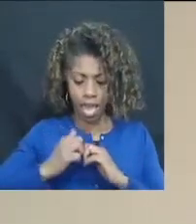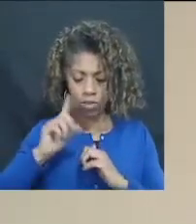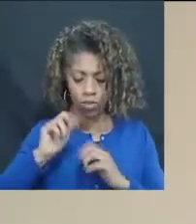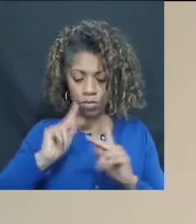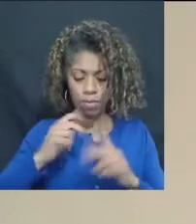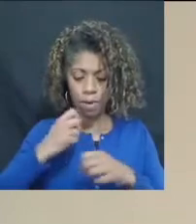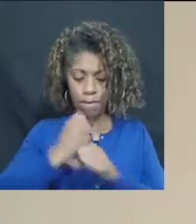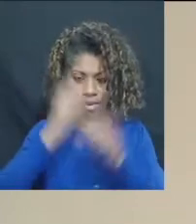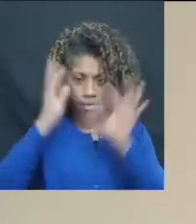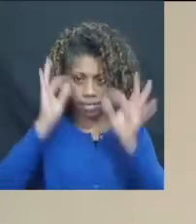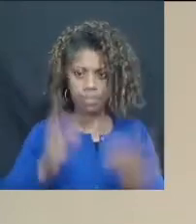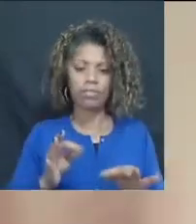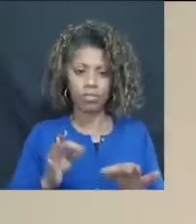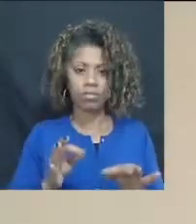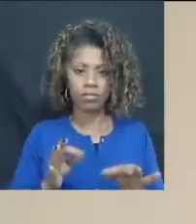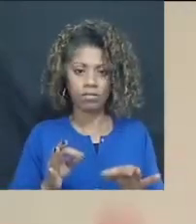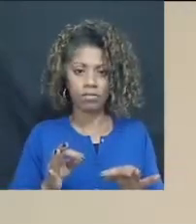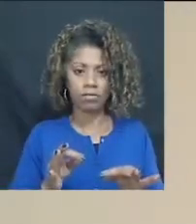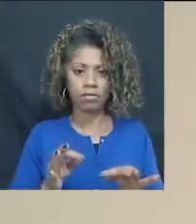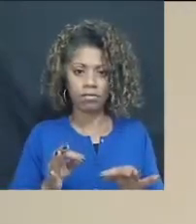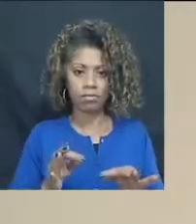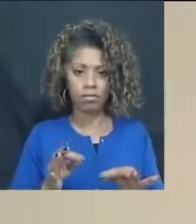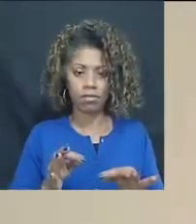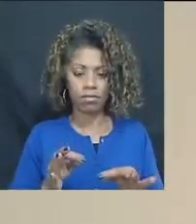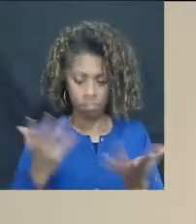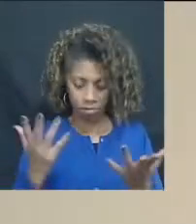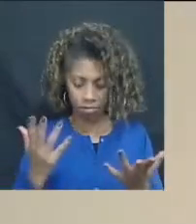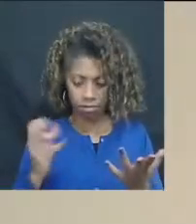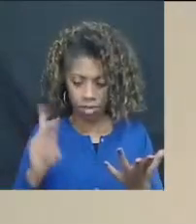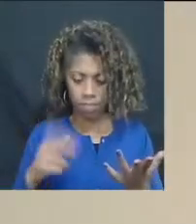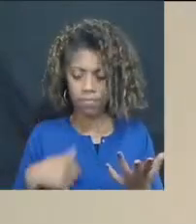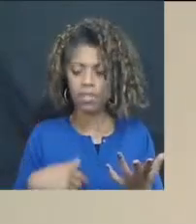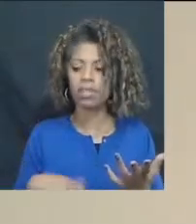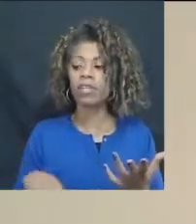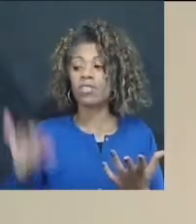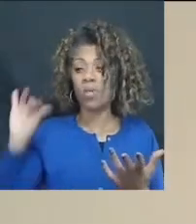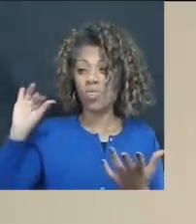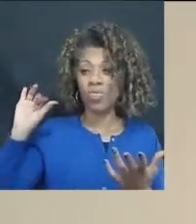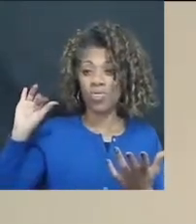decisions. And the moral of that study and that